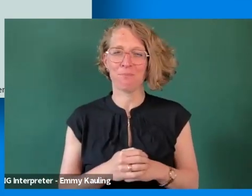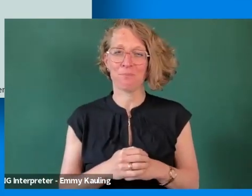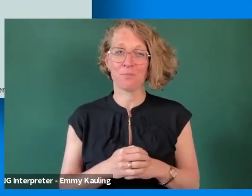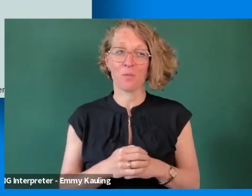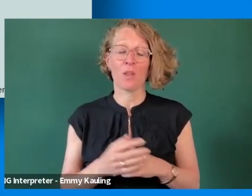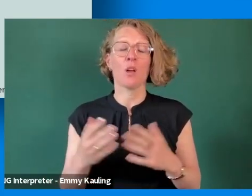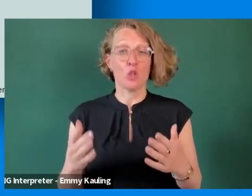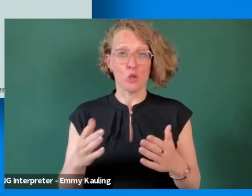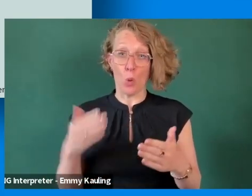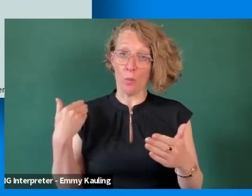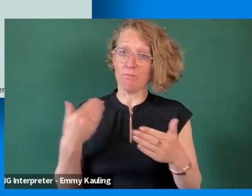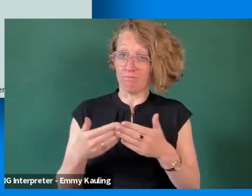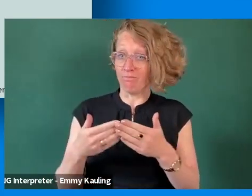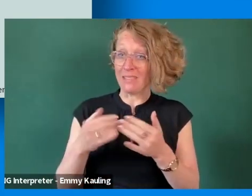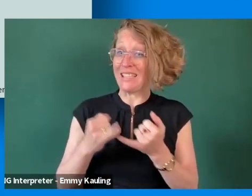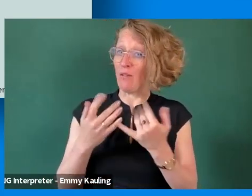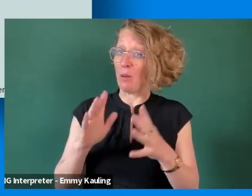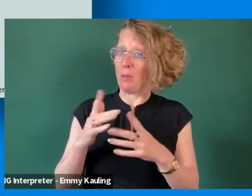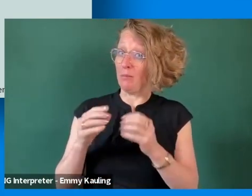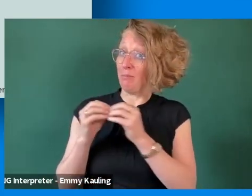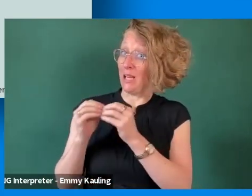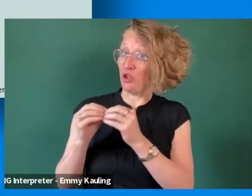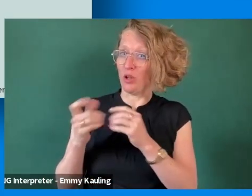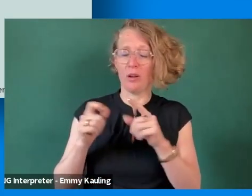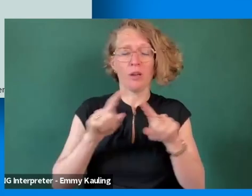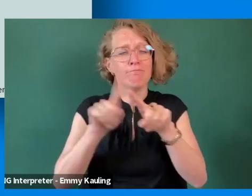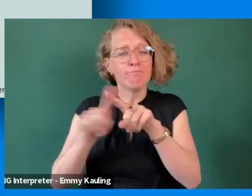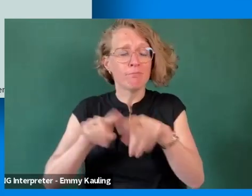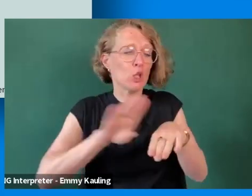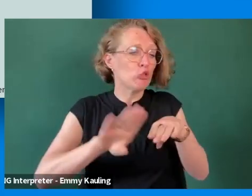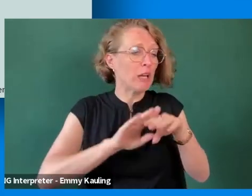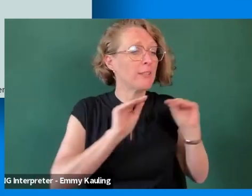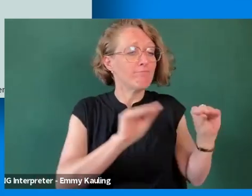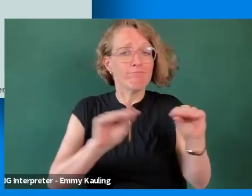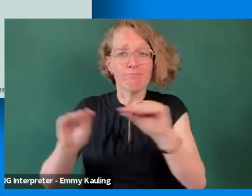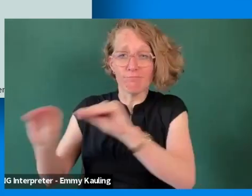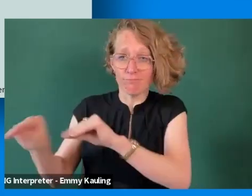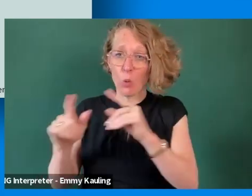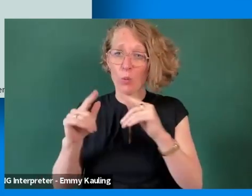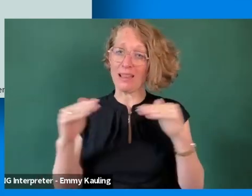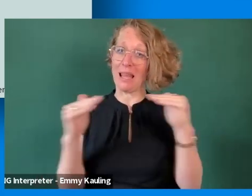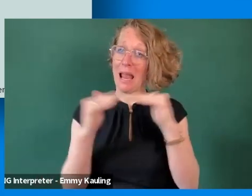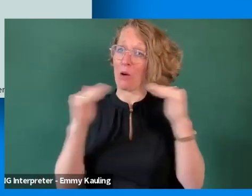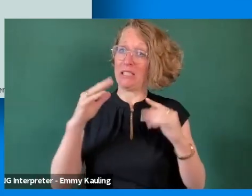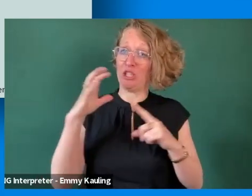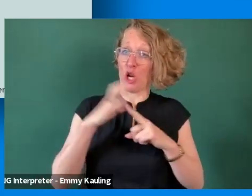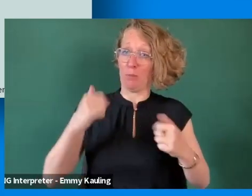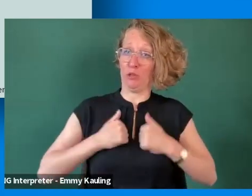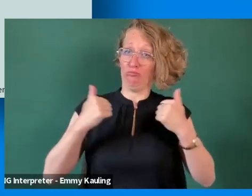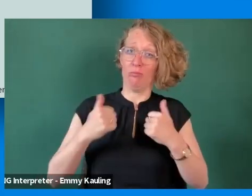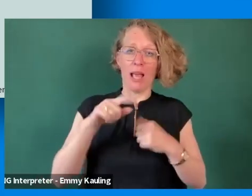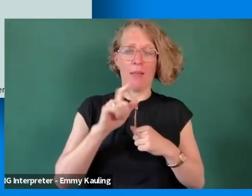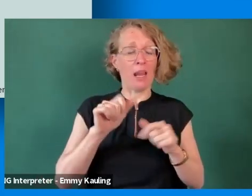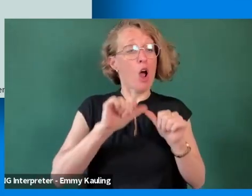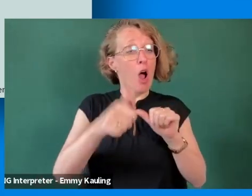So we ran, as Steffi was saying, a series of training sessions over a 2-year period with our equity champions and asked after each session what had